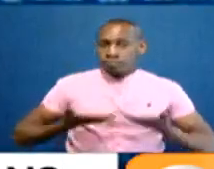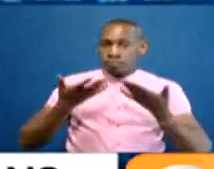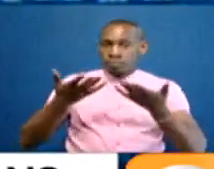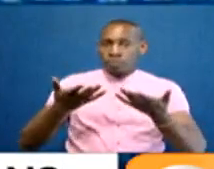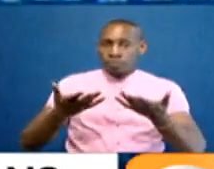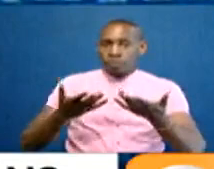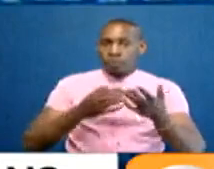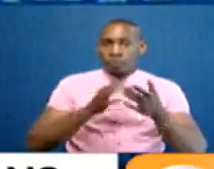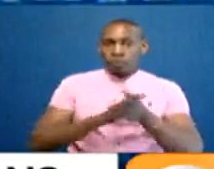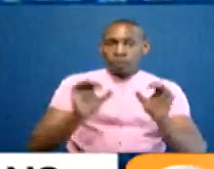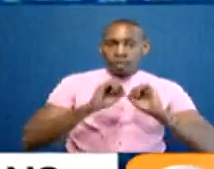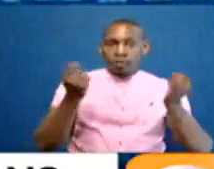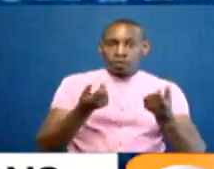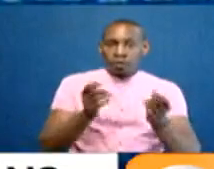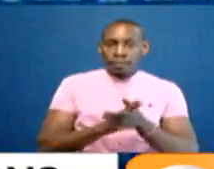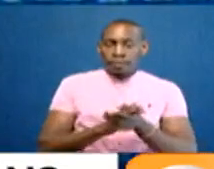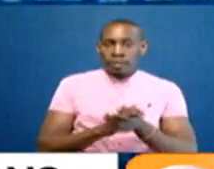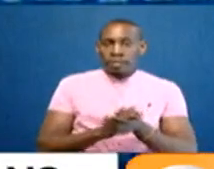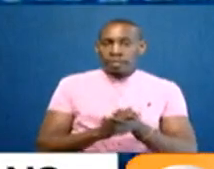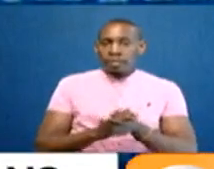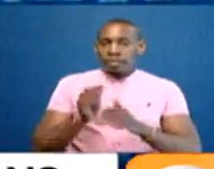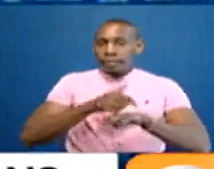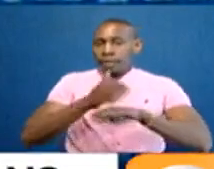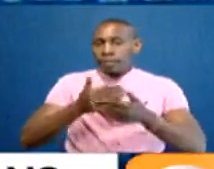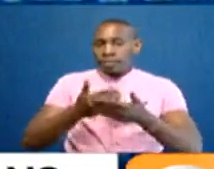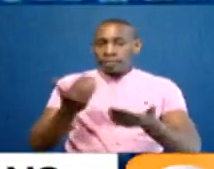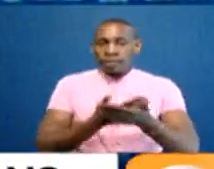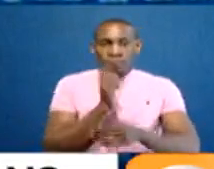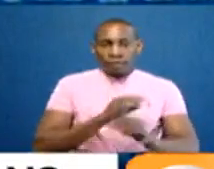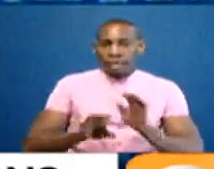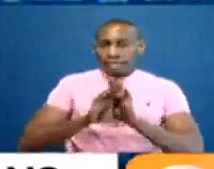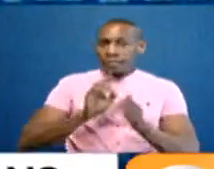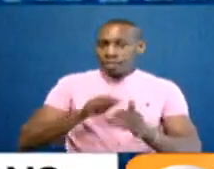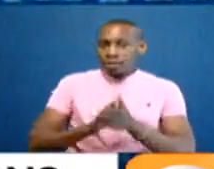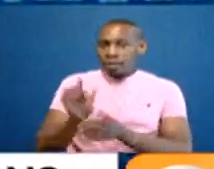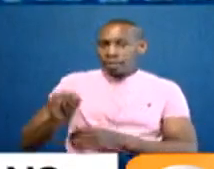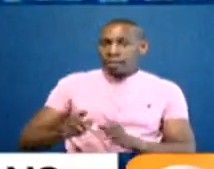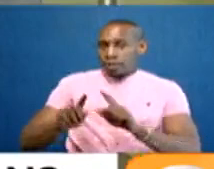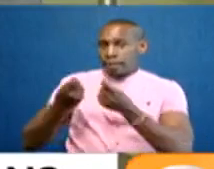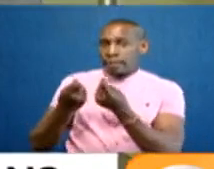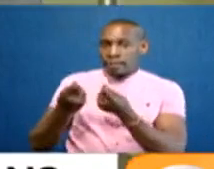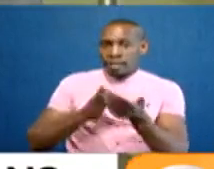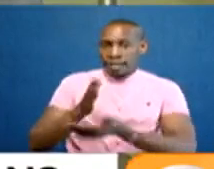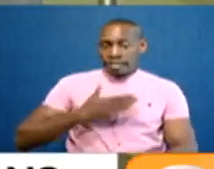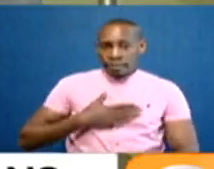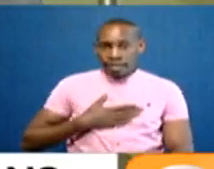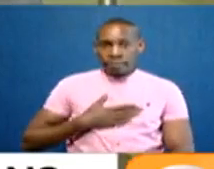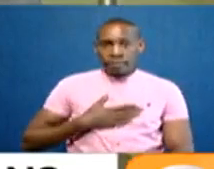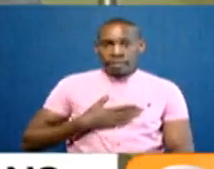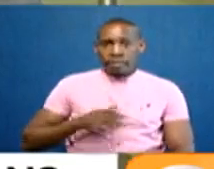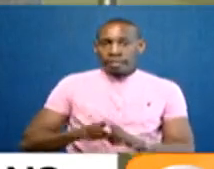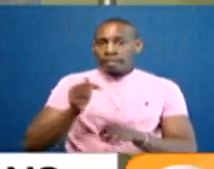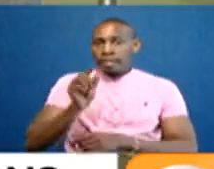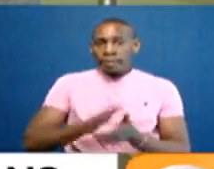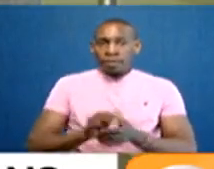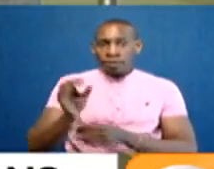these platforms take days to be pulled down. Say I come out and say, look, somebody has violated my rights and somebody has